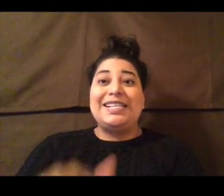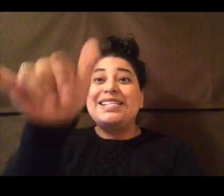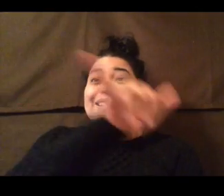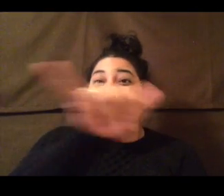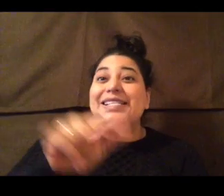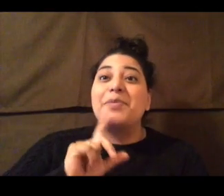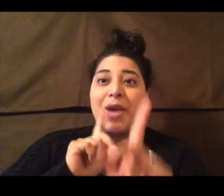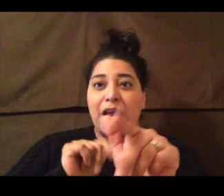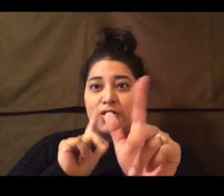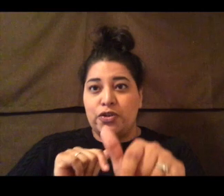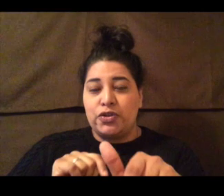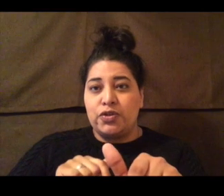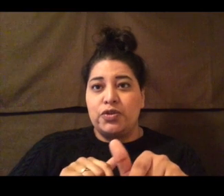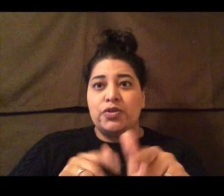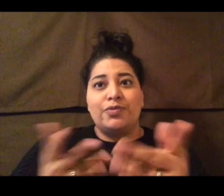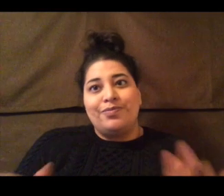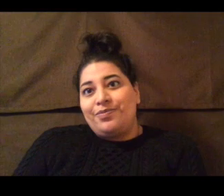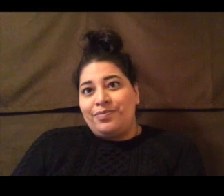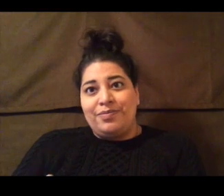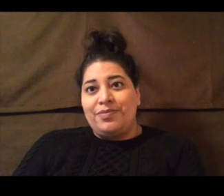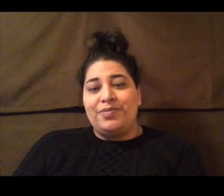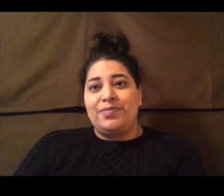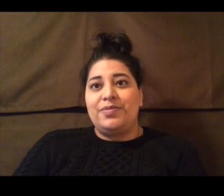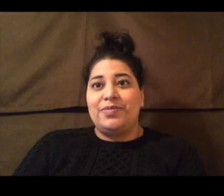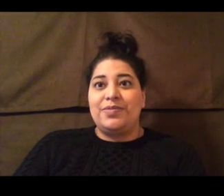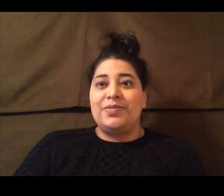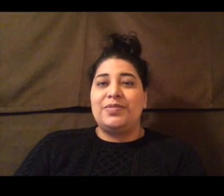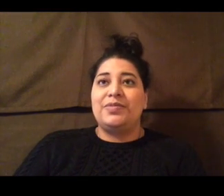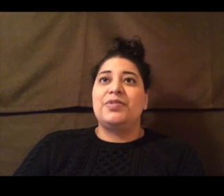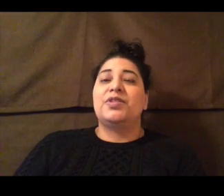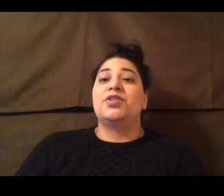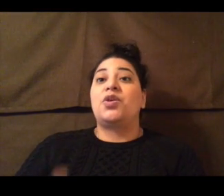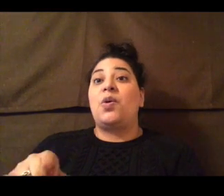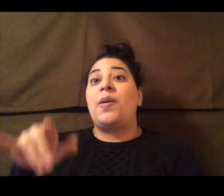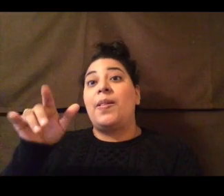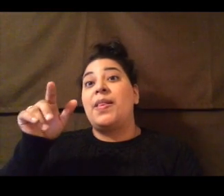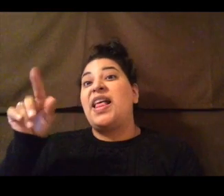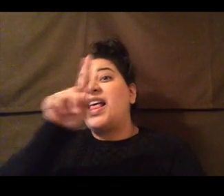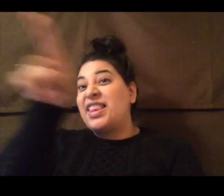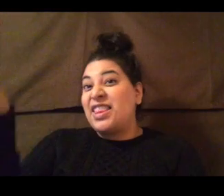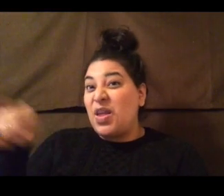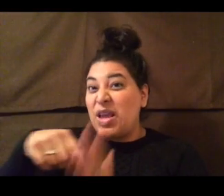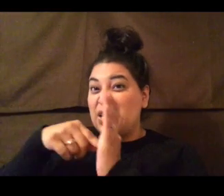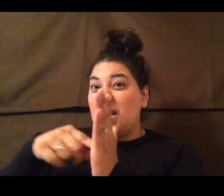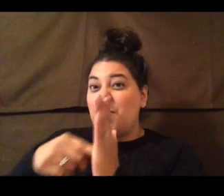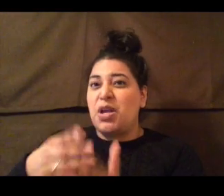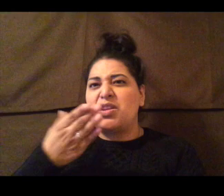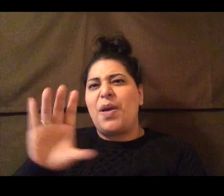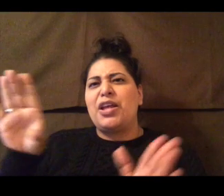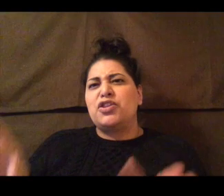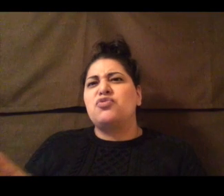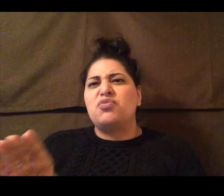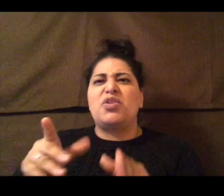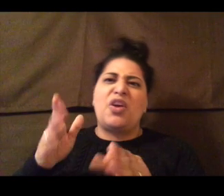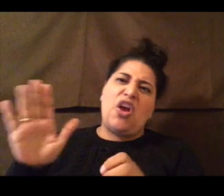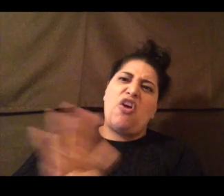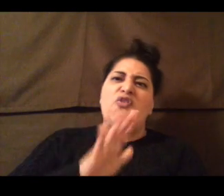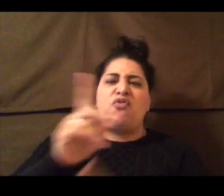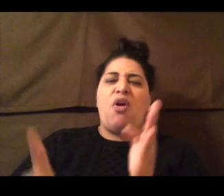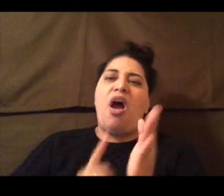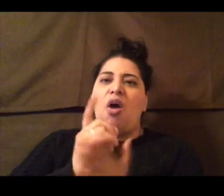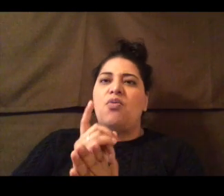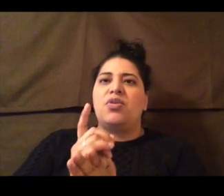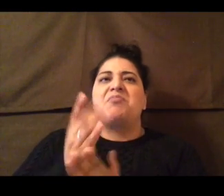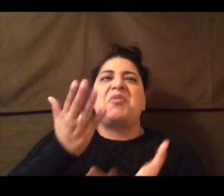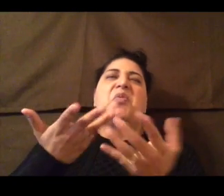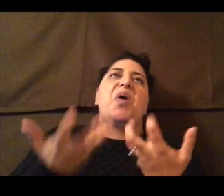be 7 o'clock. And then maybe they don't want to do a whole hour. Maybe they want to break it up into